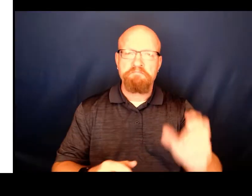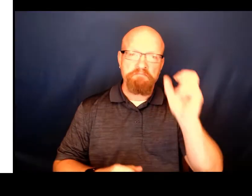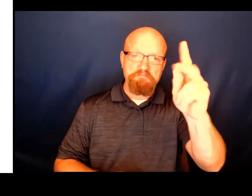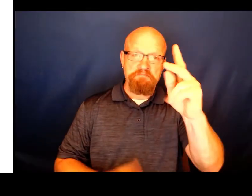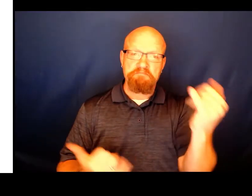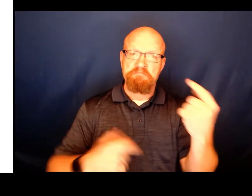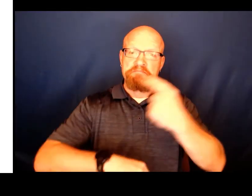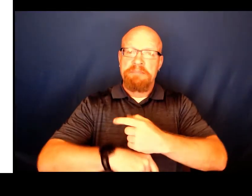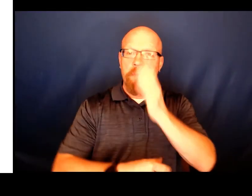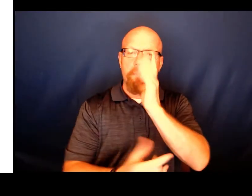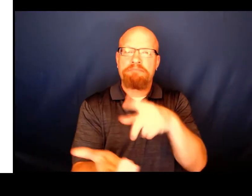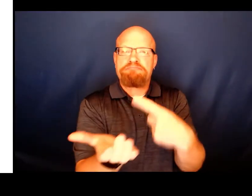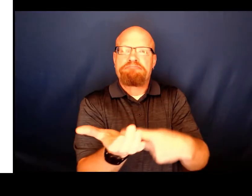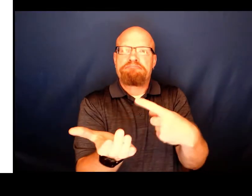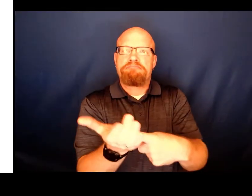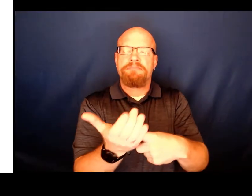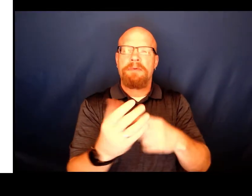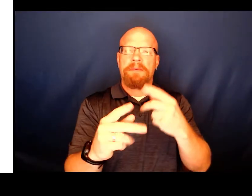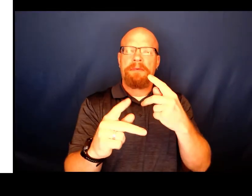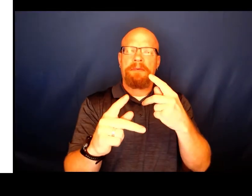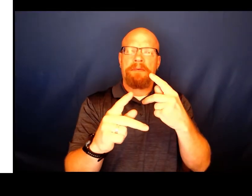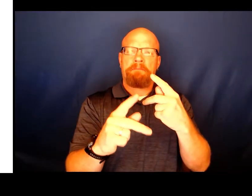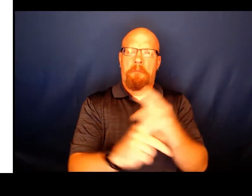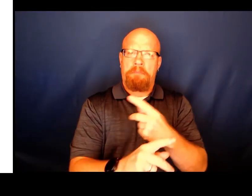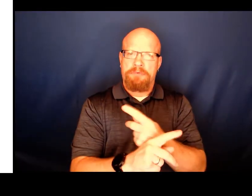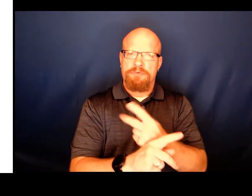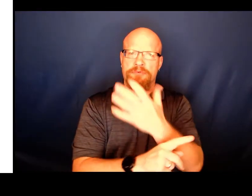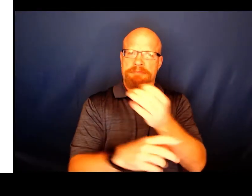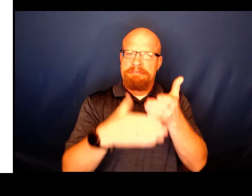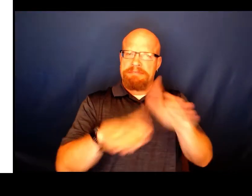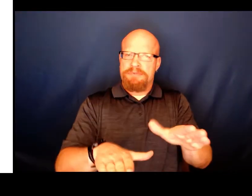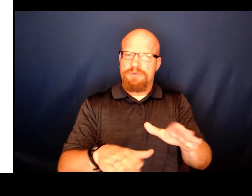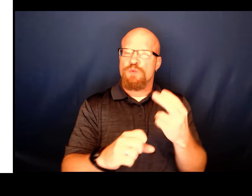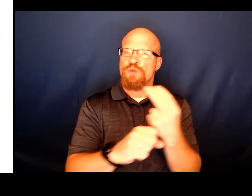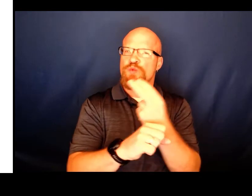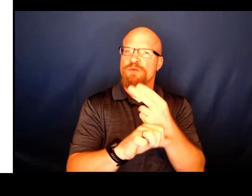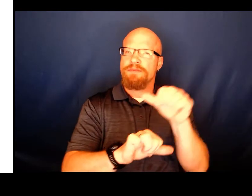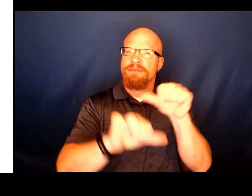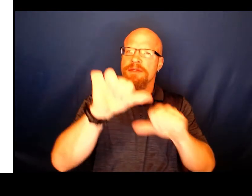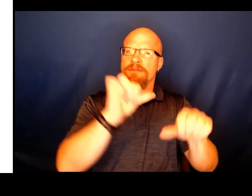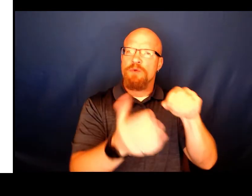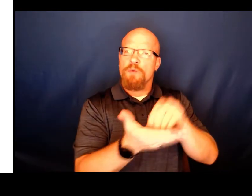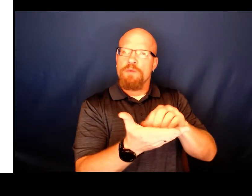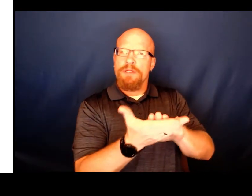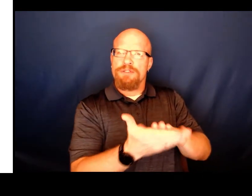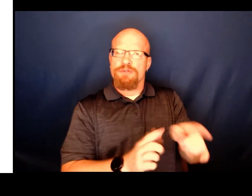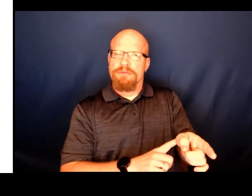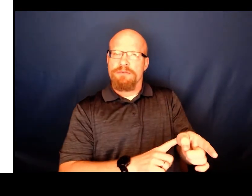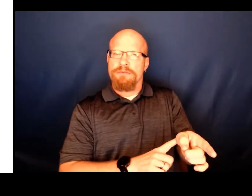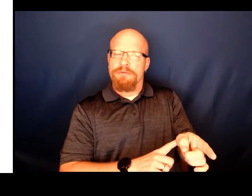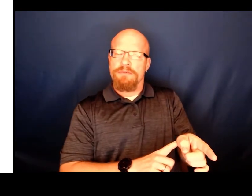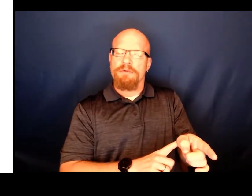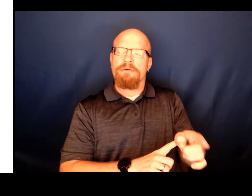Okay, today we're going to discuss multiplying and dividing using scientific notation.